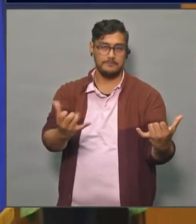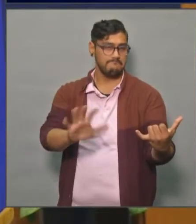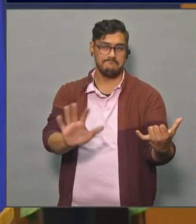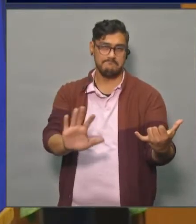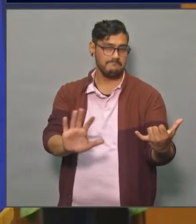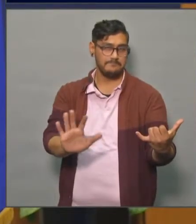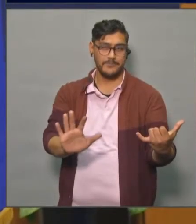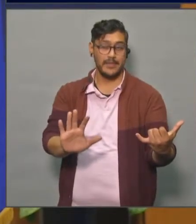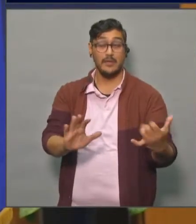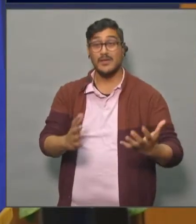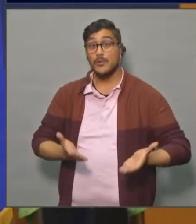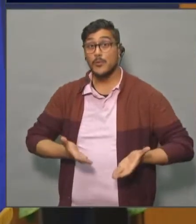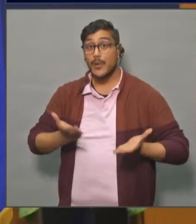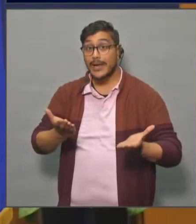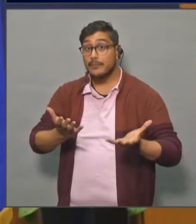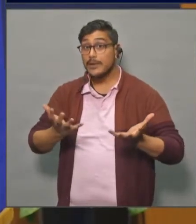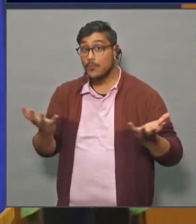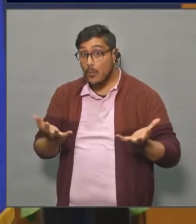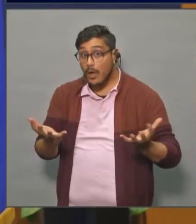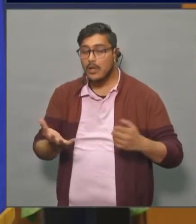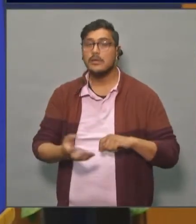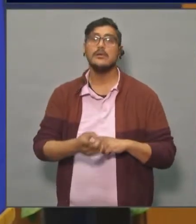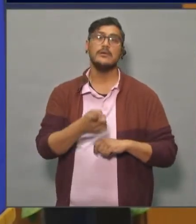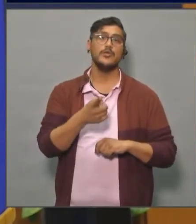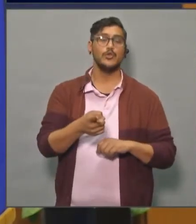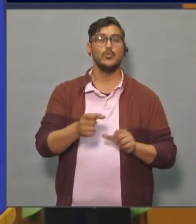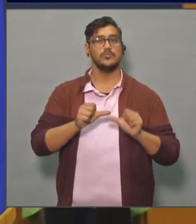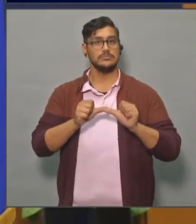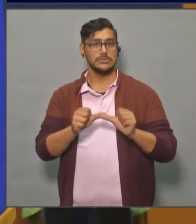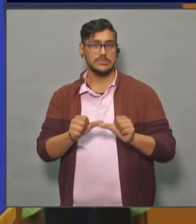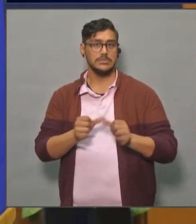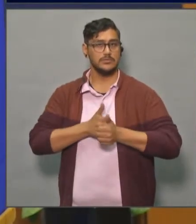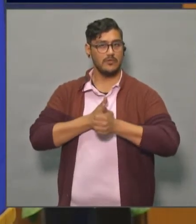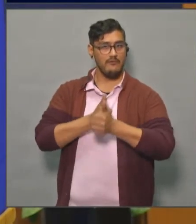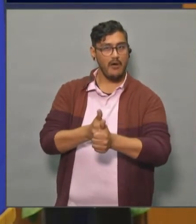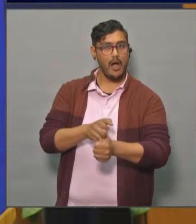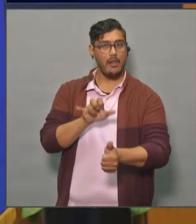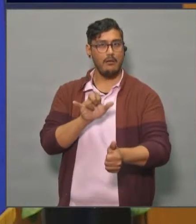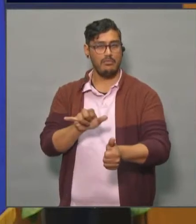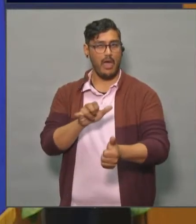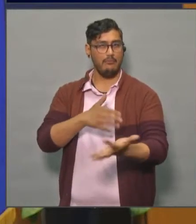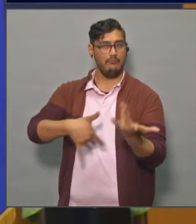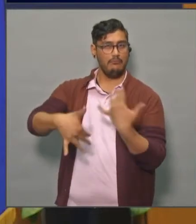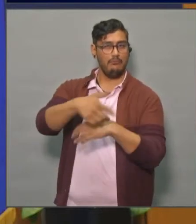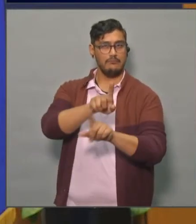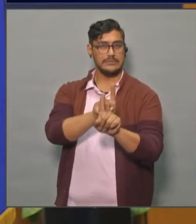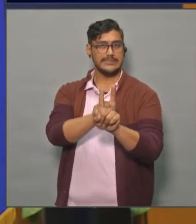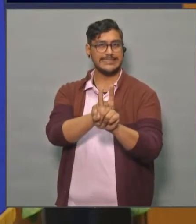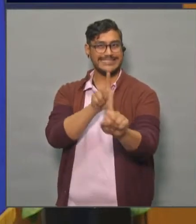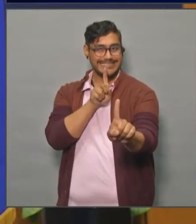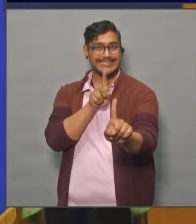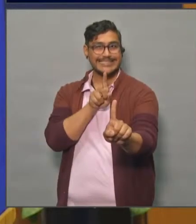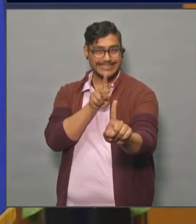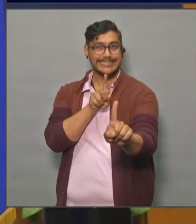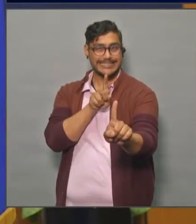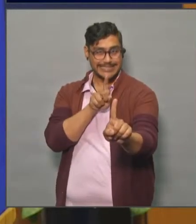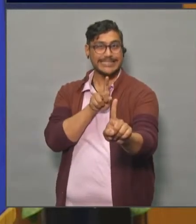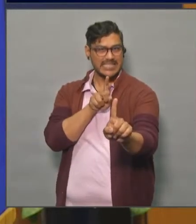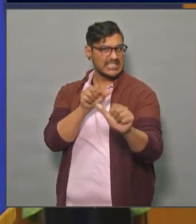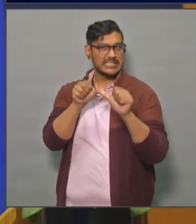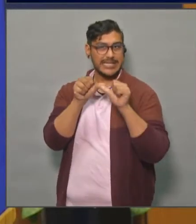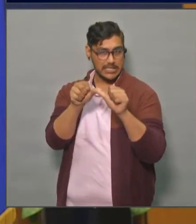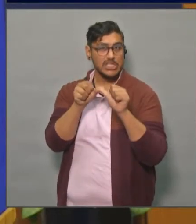are recommending that you continue to do your distance, you know, you do your